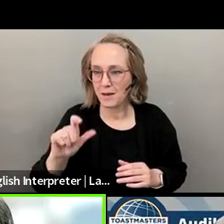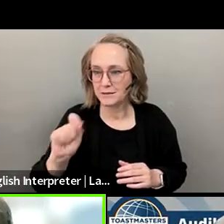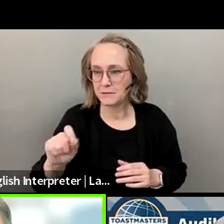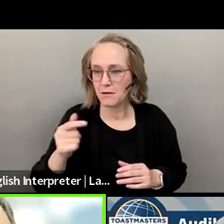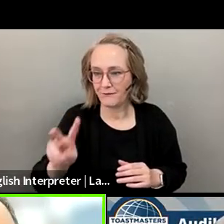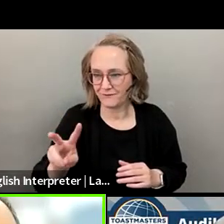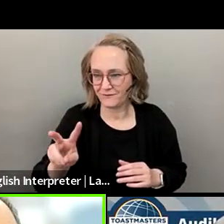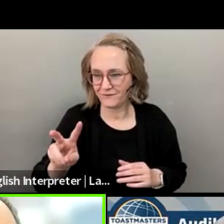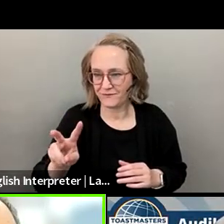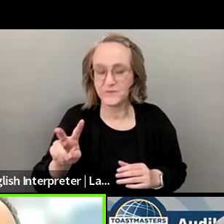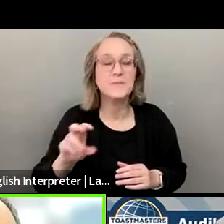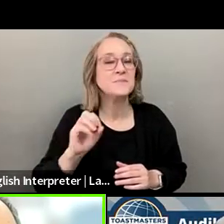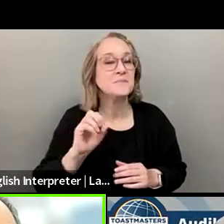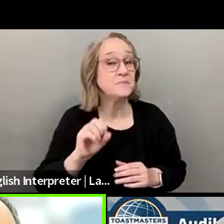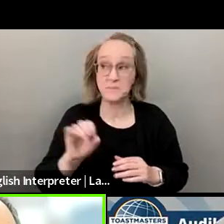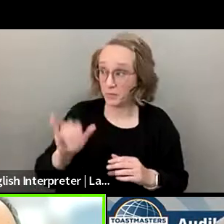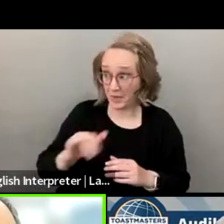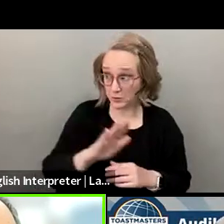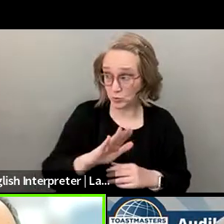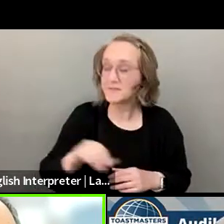And then, yep.